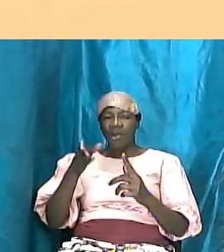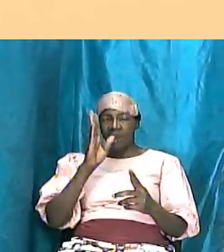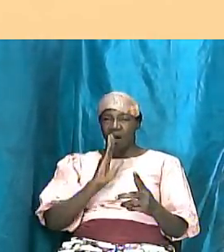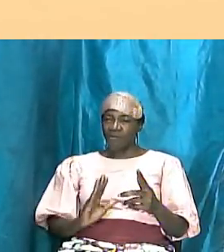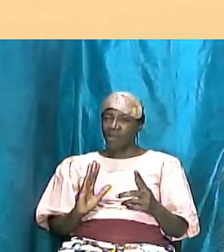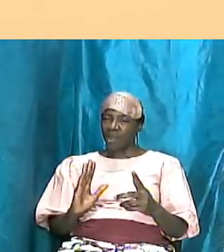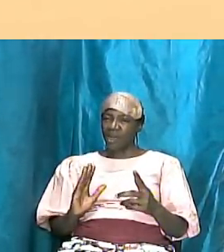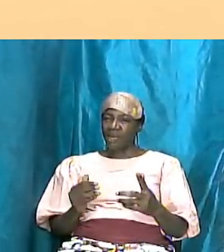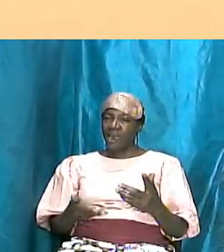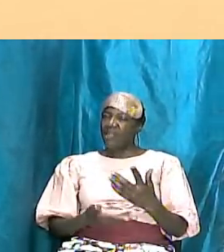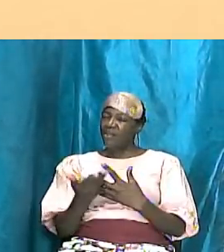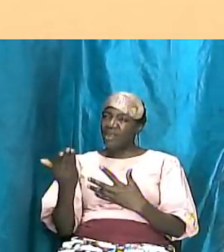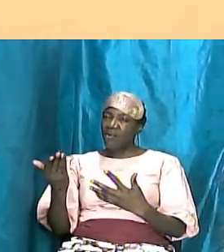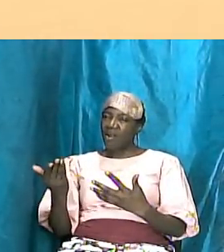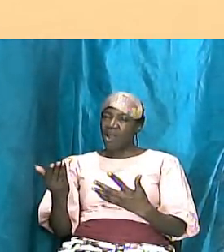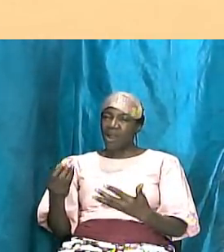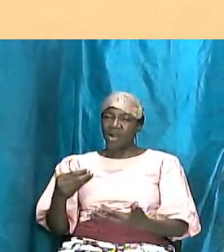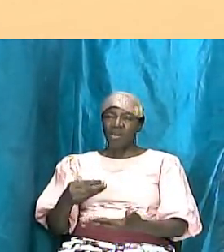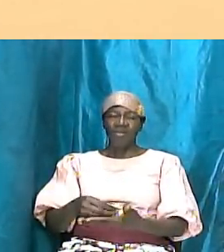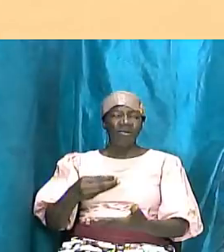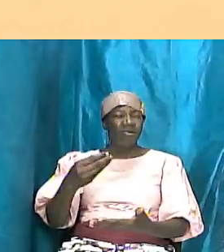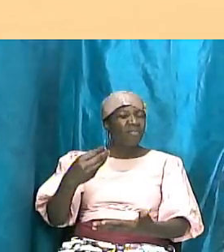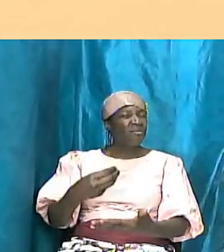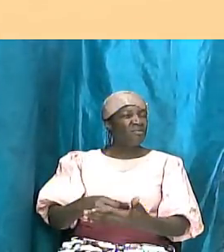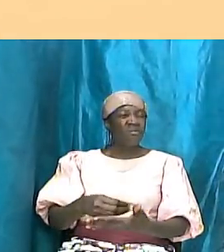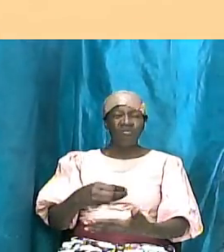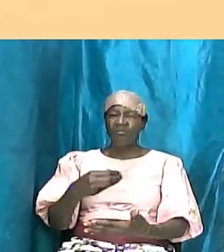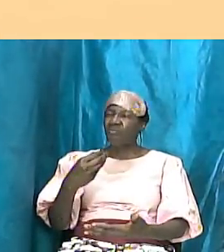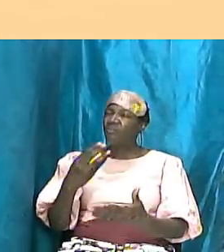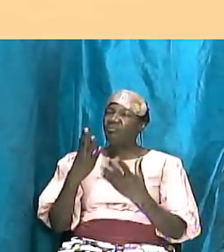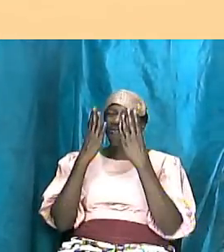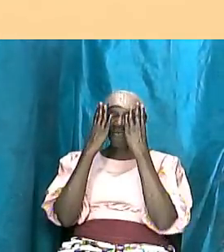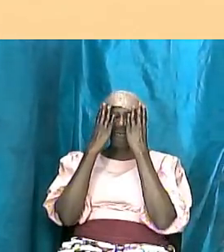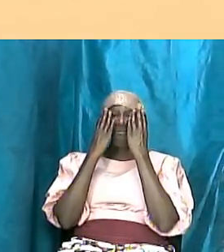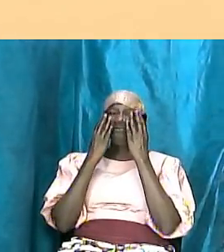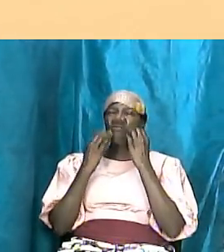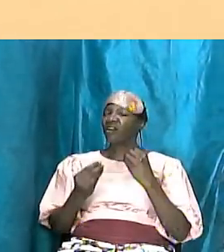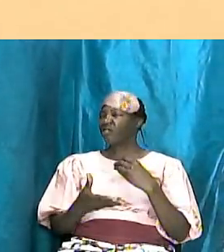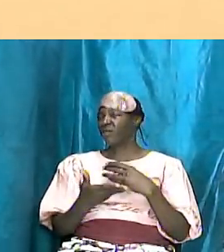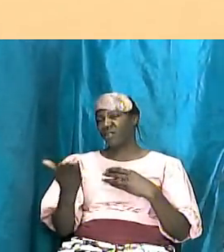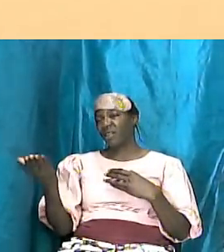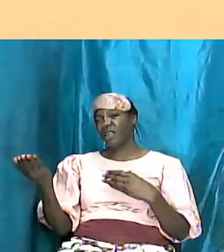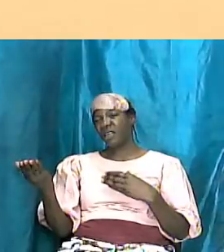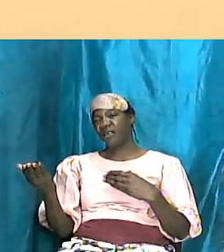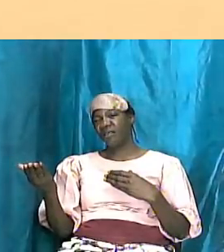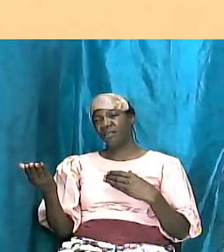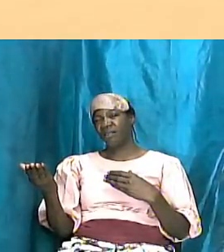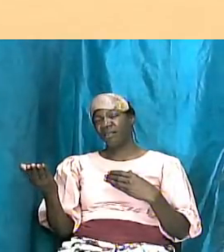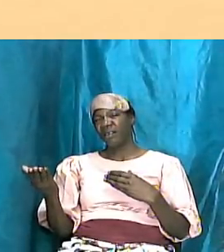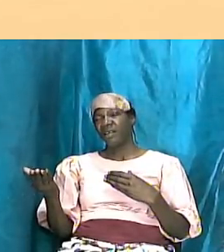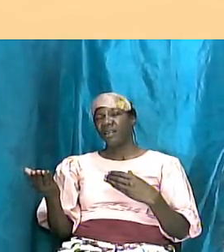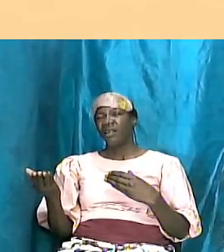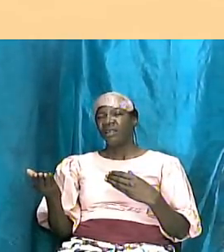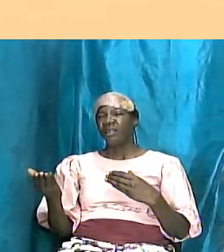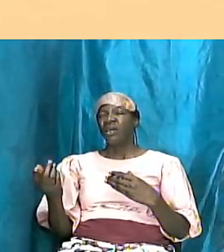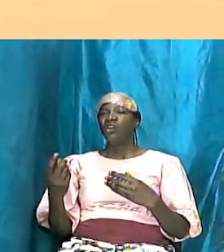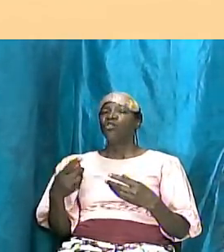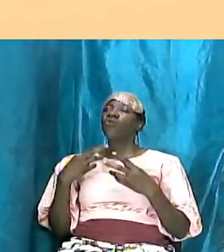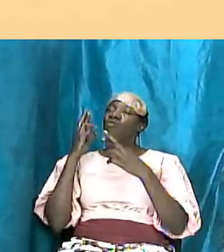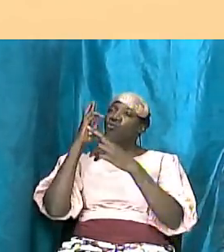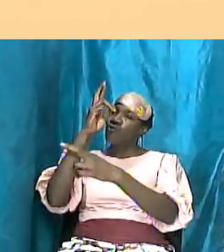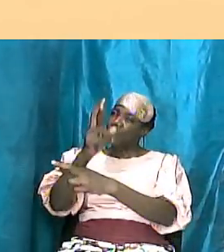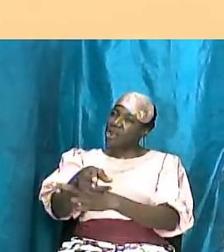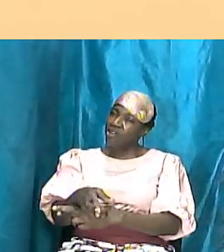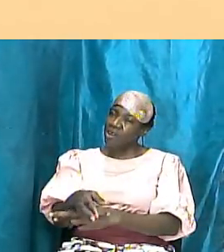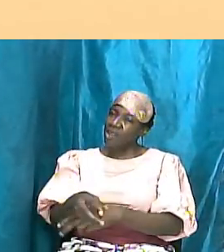some treasures that are dear, but to get to real treasures, we are going to have to dig deep, and